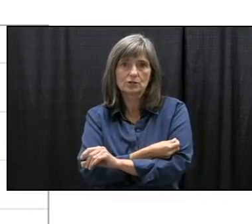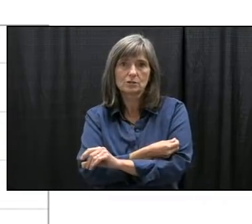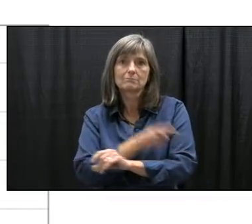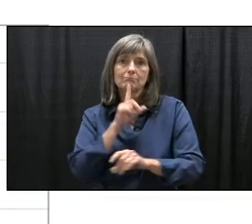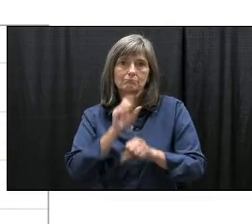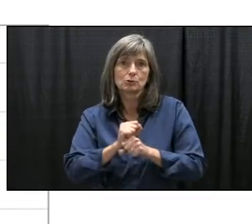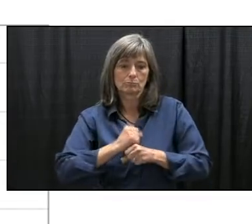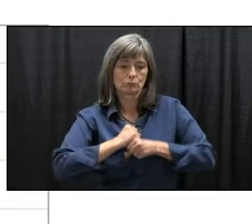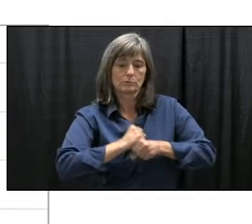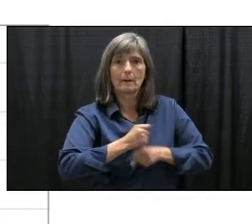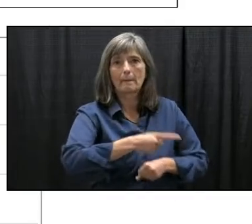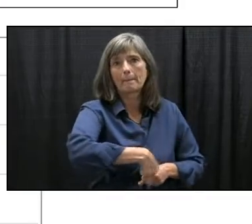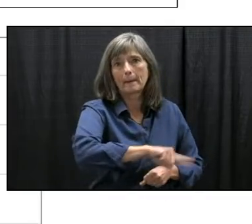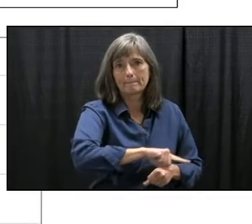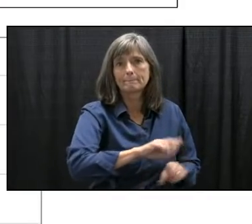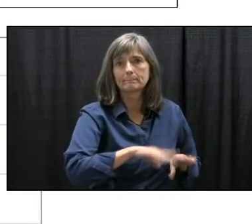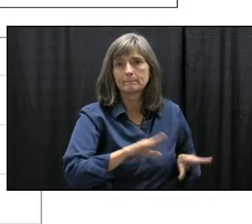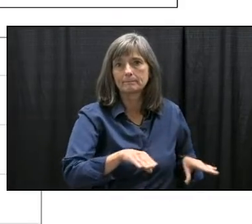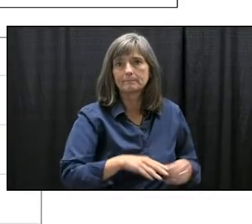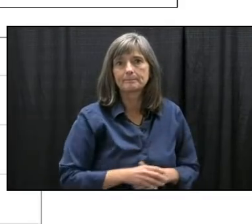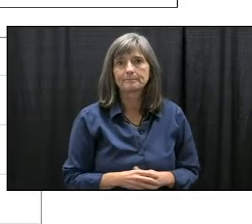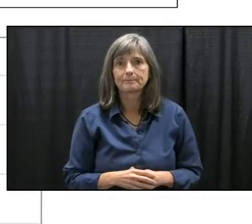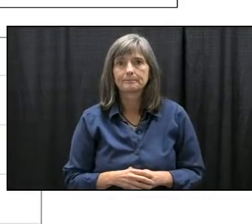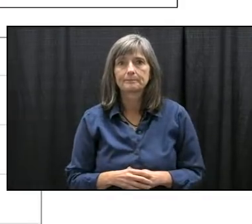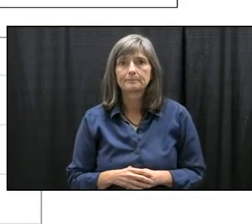get infected.